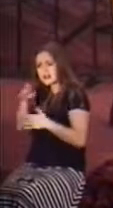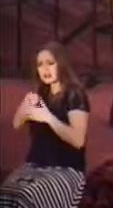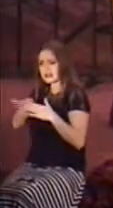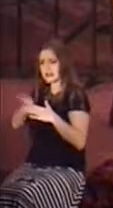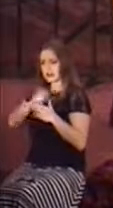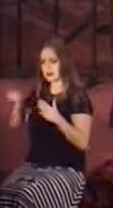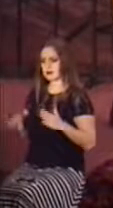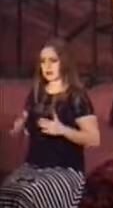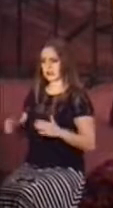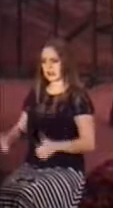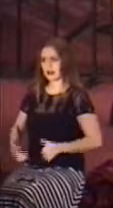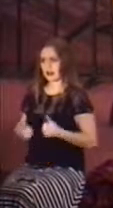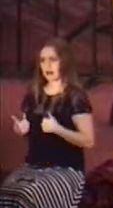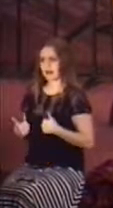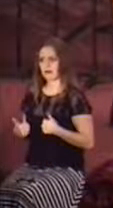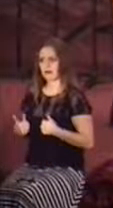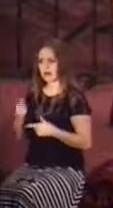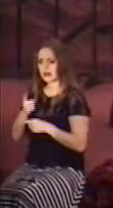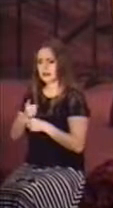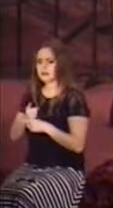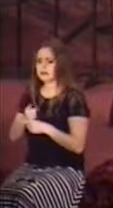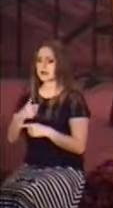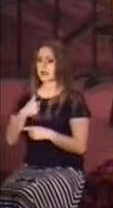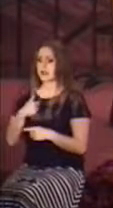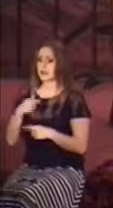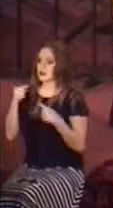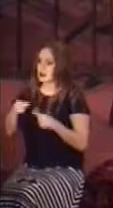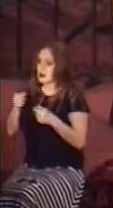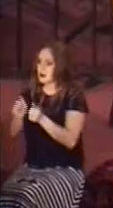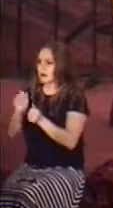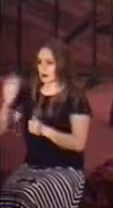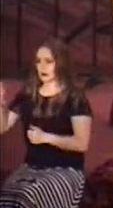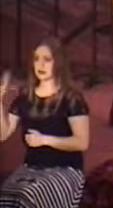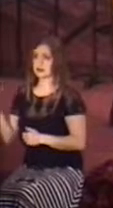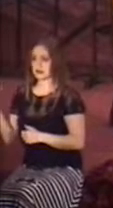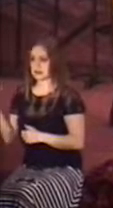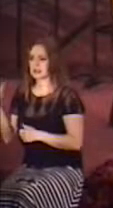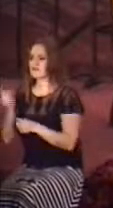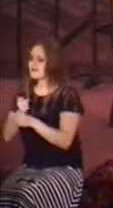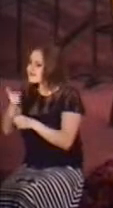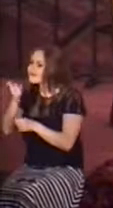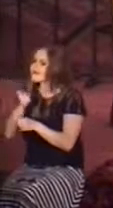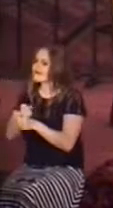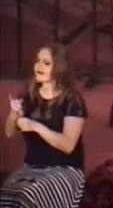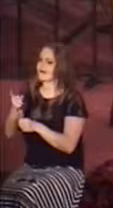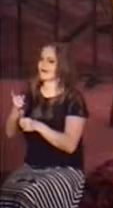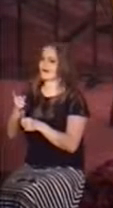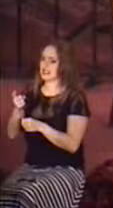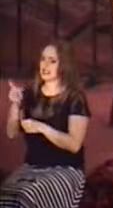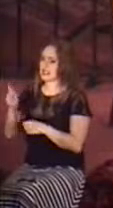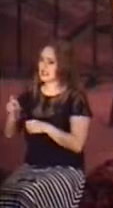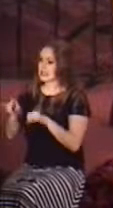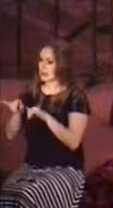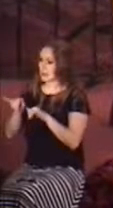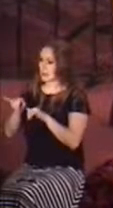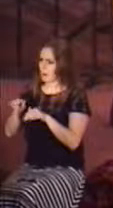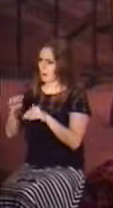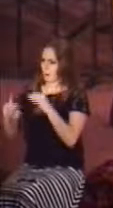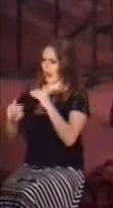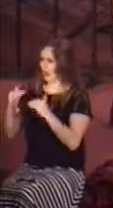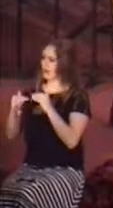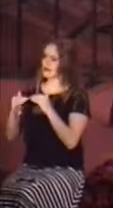we? And I tell you, I struggle with Christmas every year. And I really have to keep a balance because, you